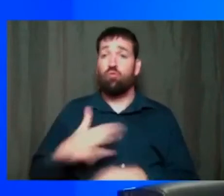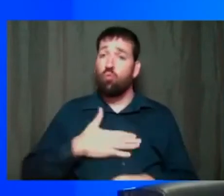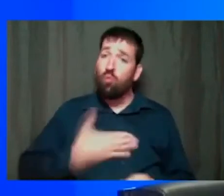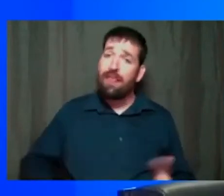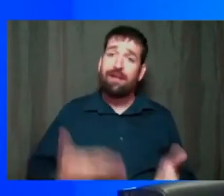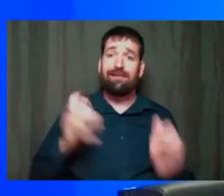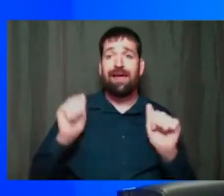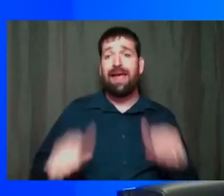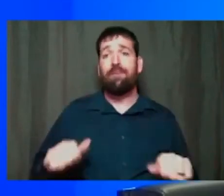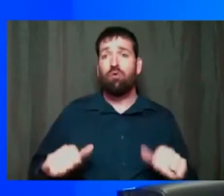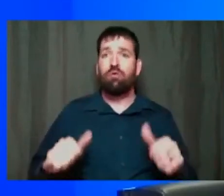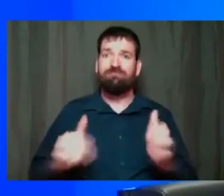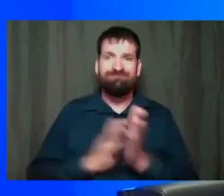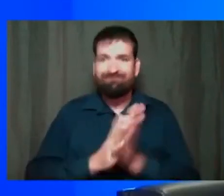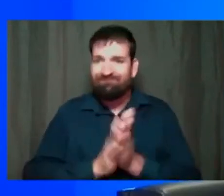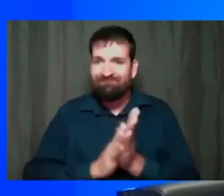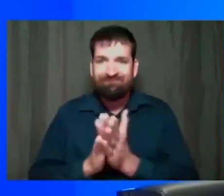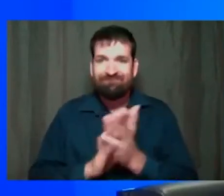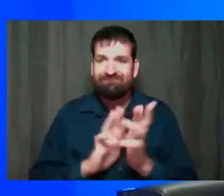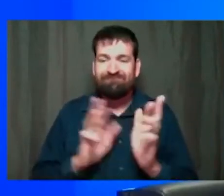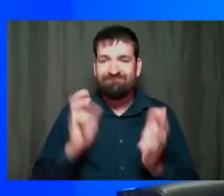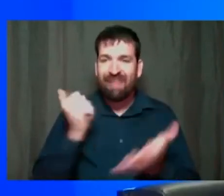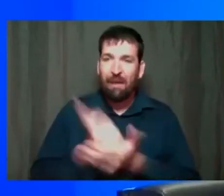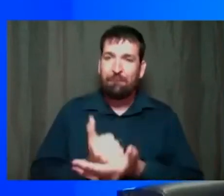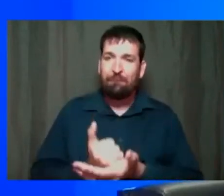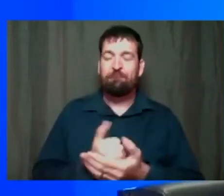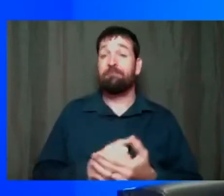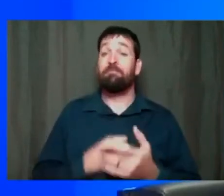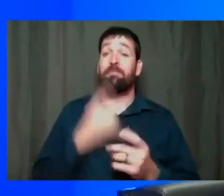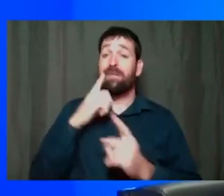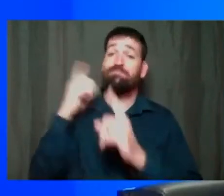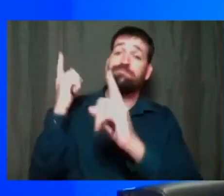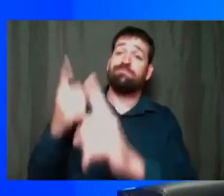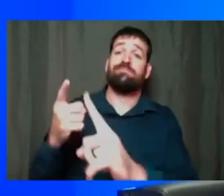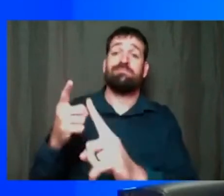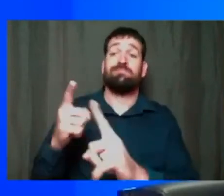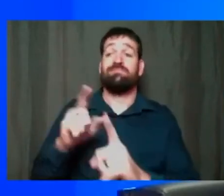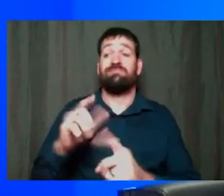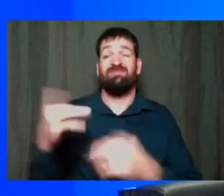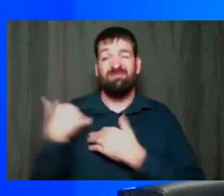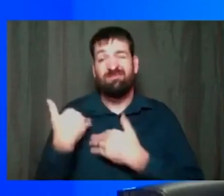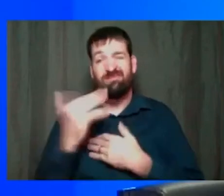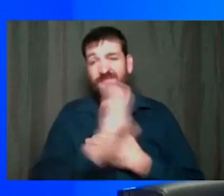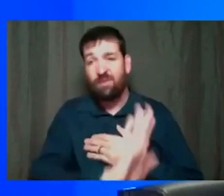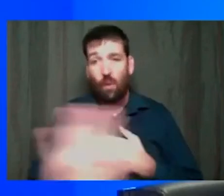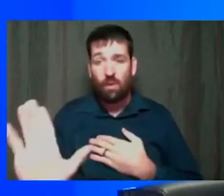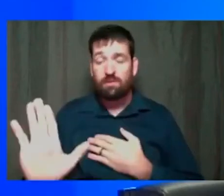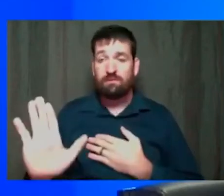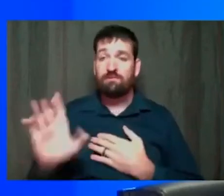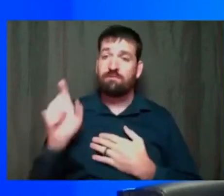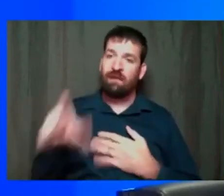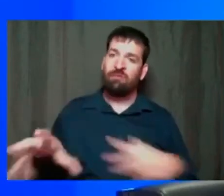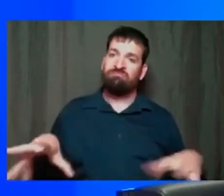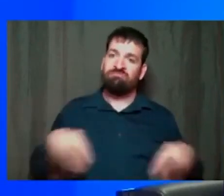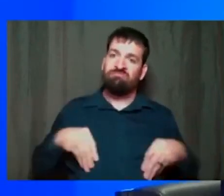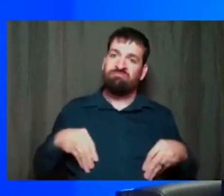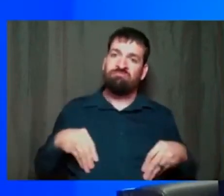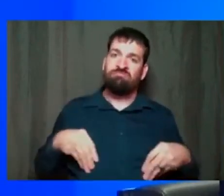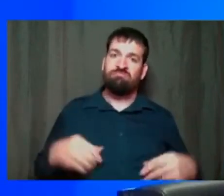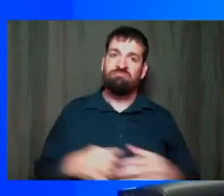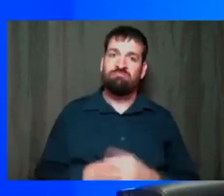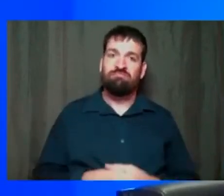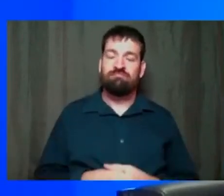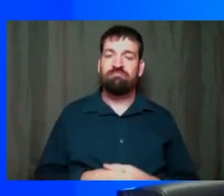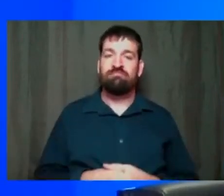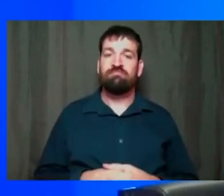help. We'll do whatever we can. But ultimately, the burden is going to fall on you. And so you have to take those first steps. And like I